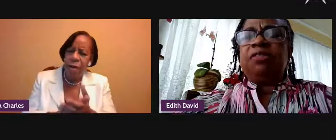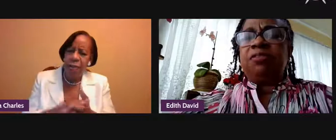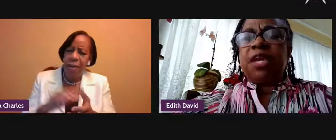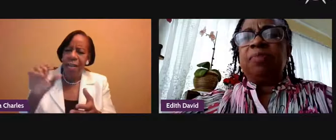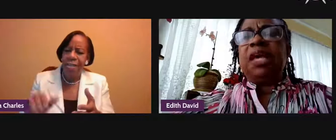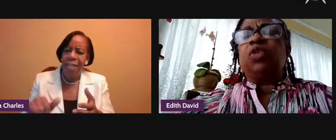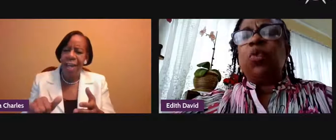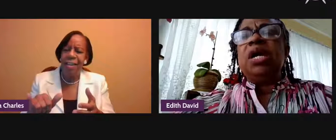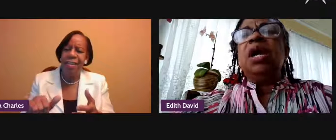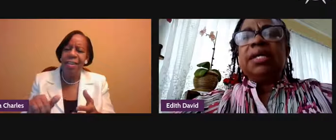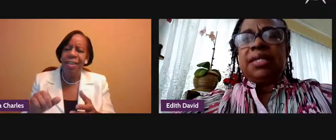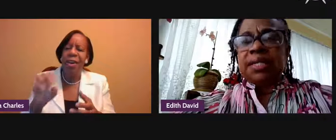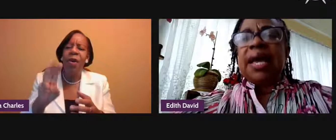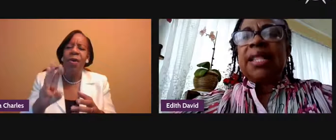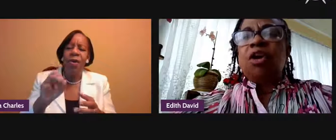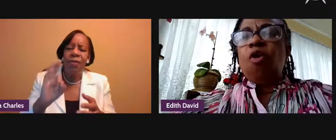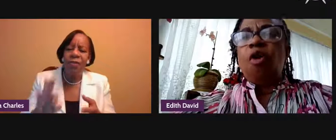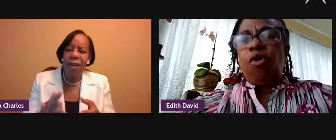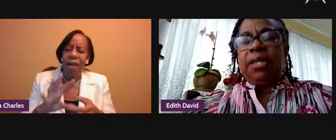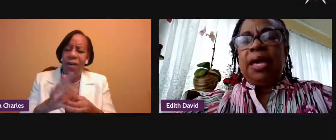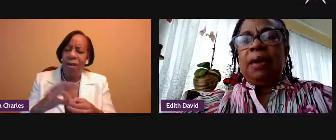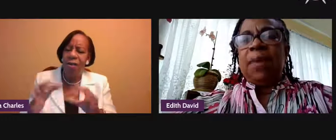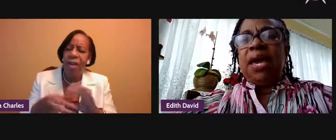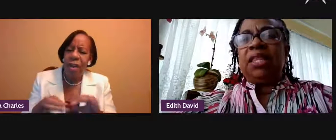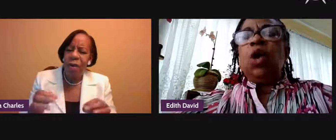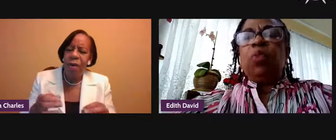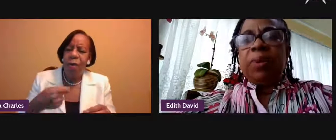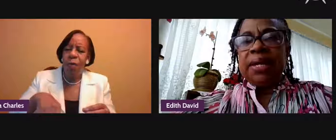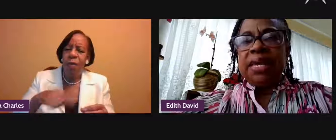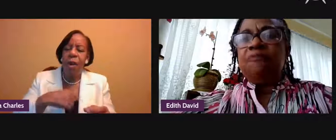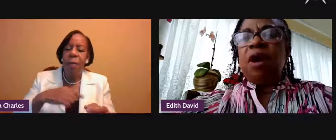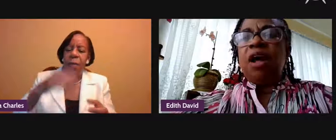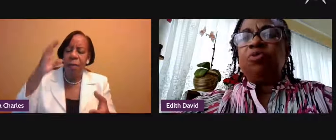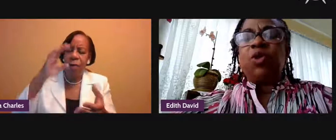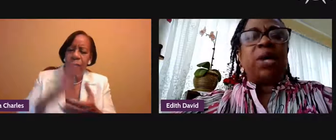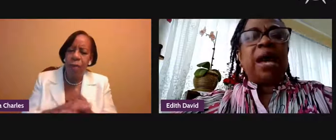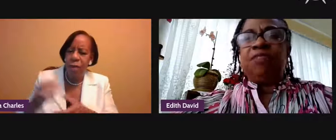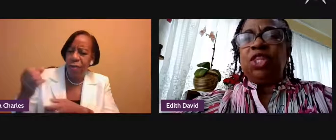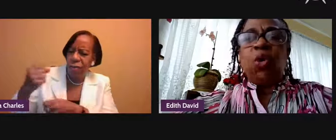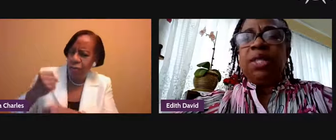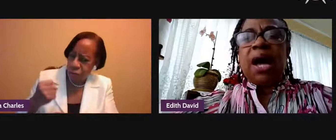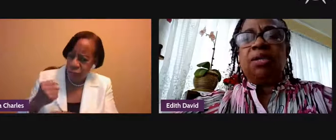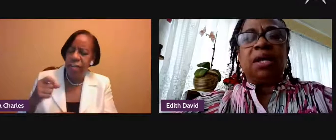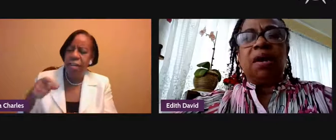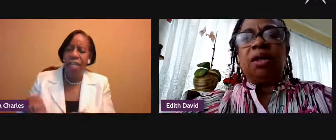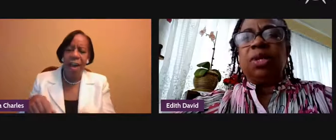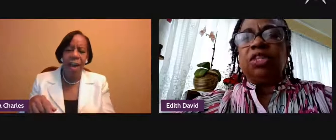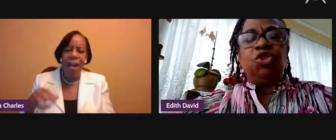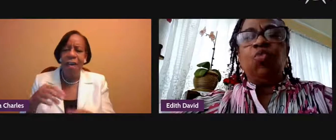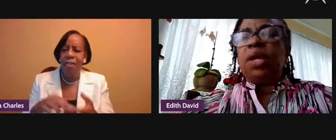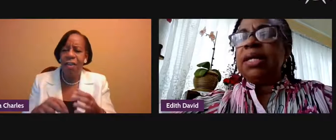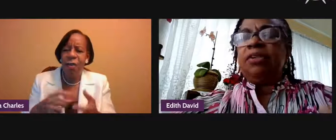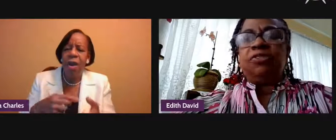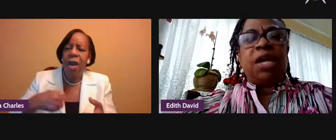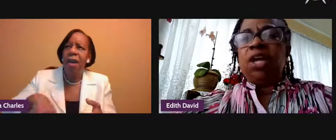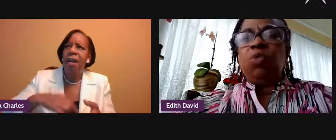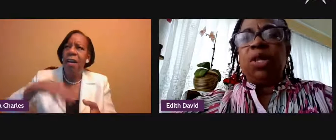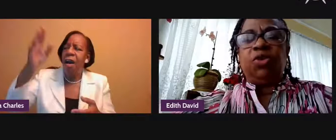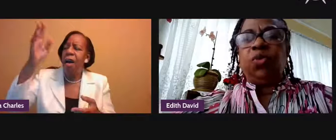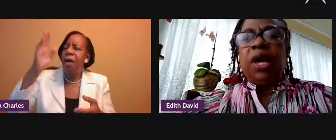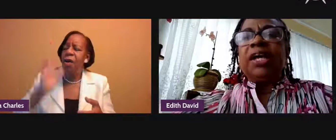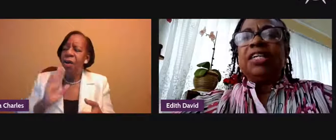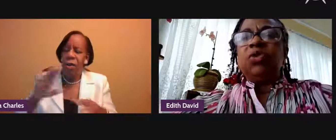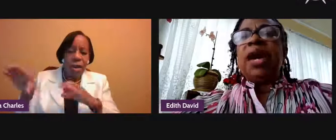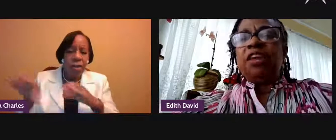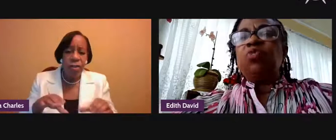word of faith statement that we stand on. Amen. We believe God's word. We have no doubt that God will do what he said he